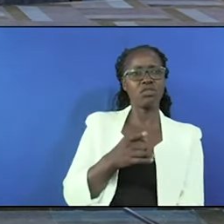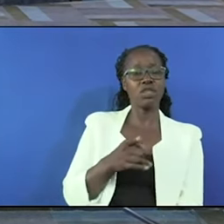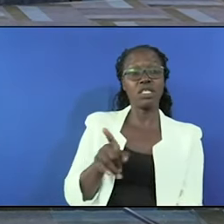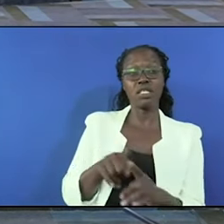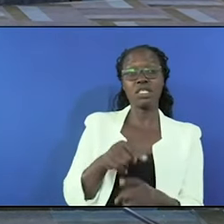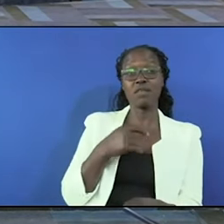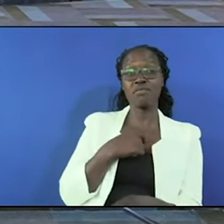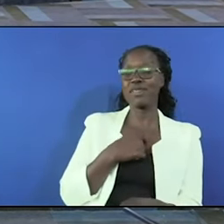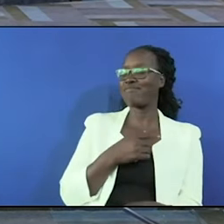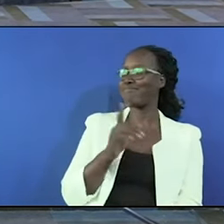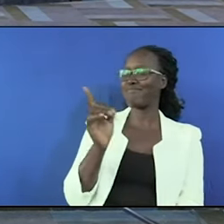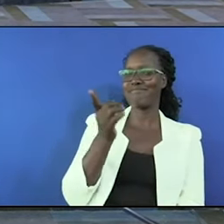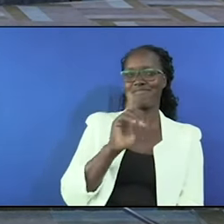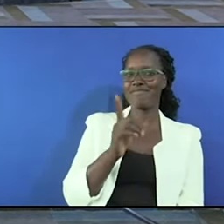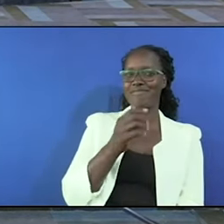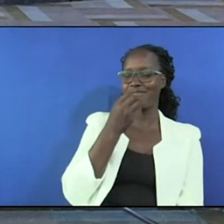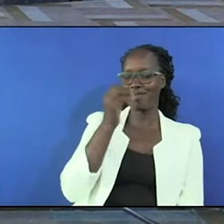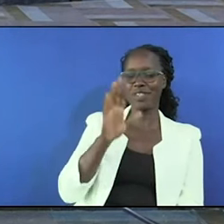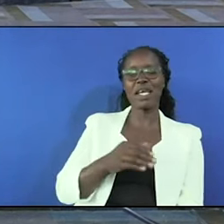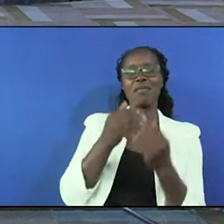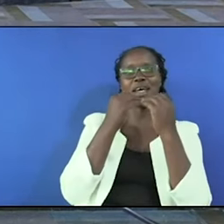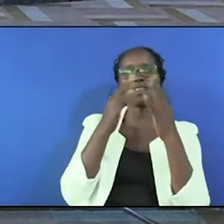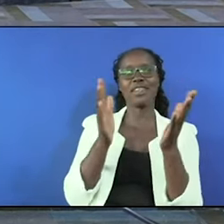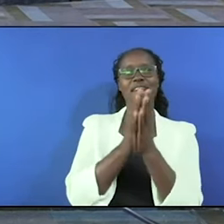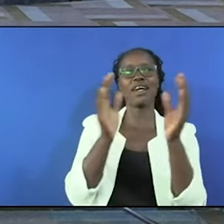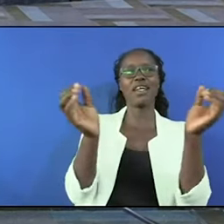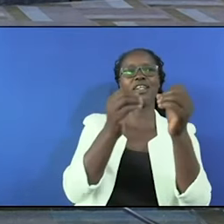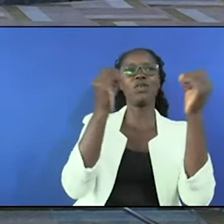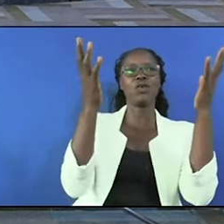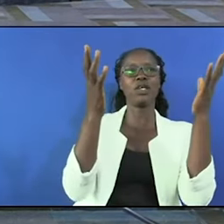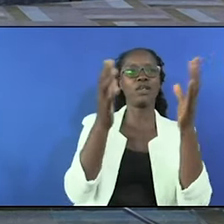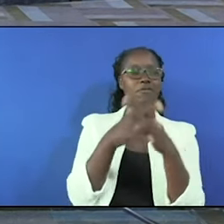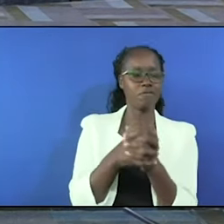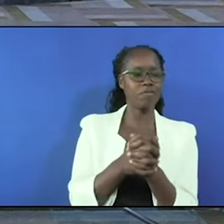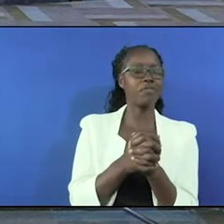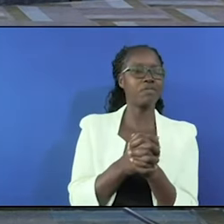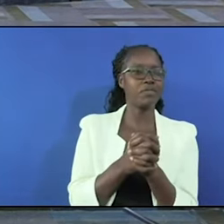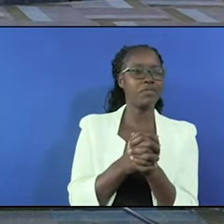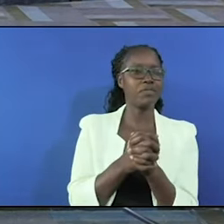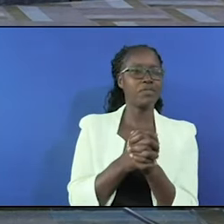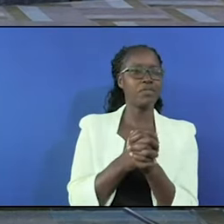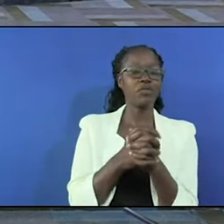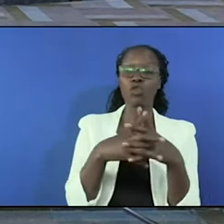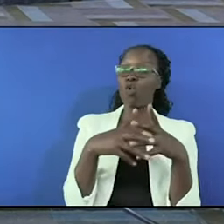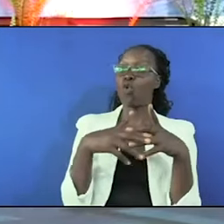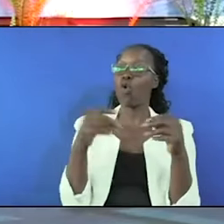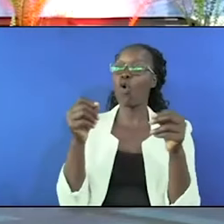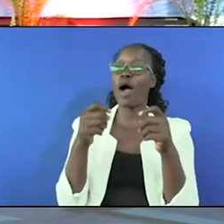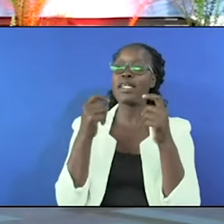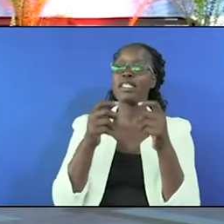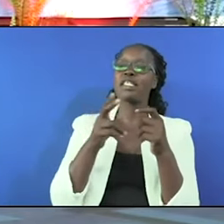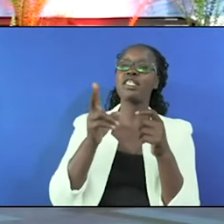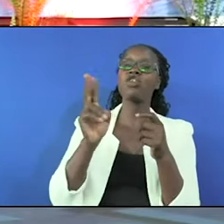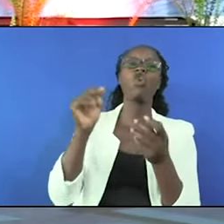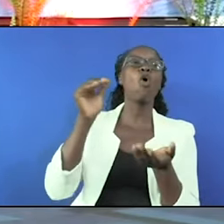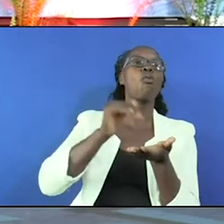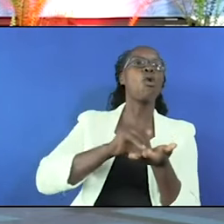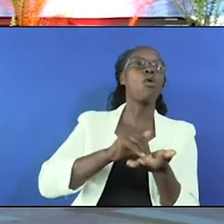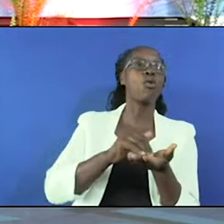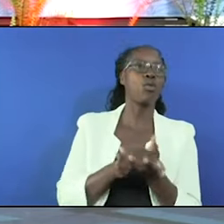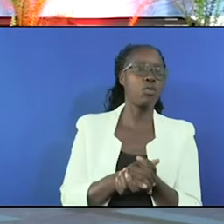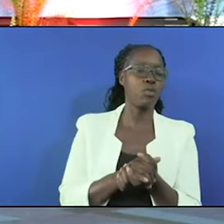neither condemn you." Hallelujah. Go and sin no more.